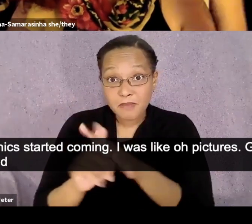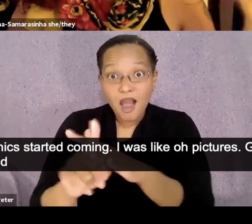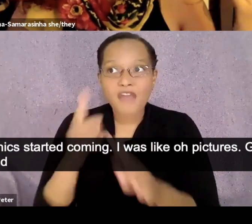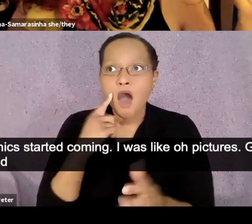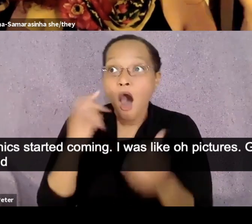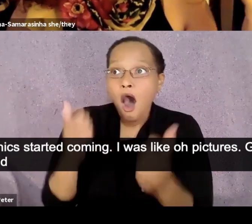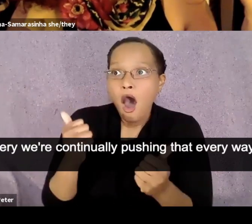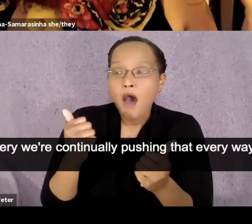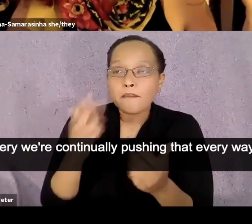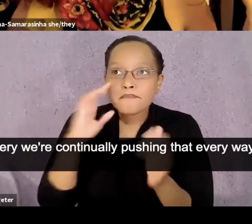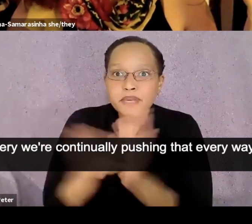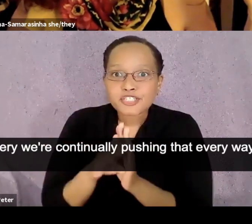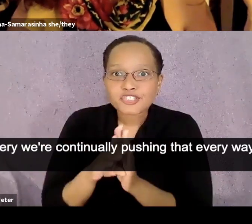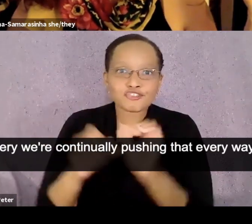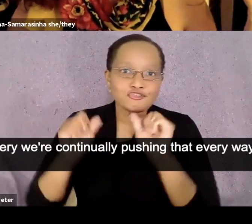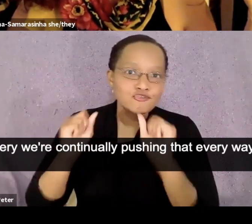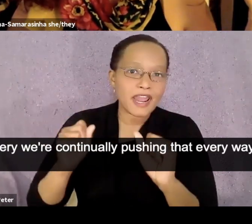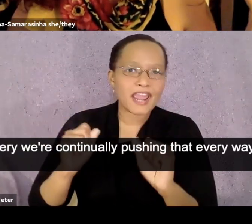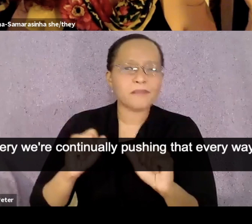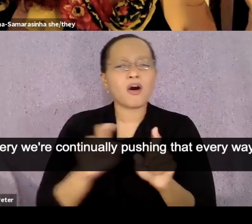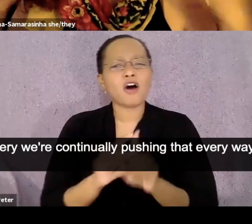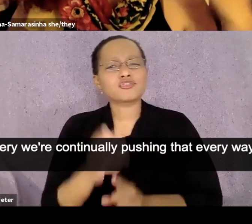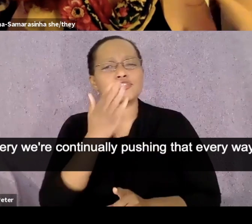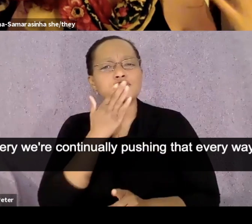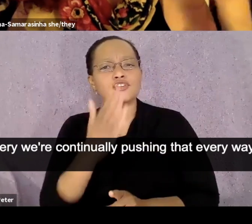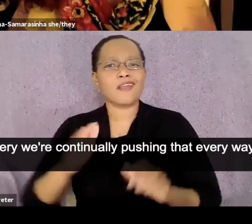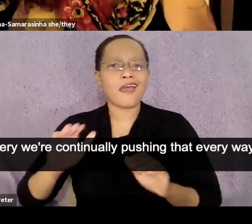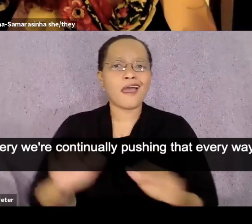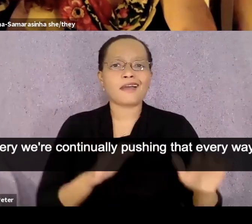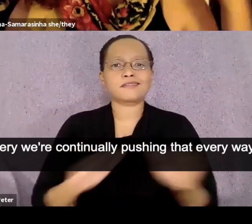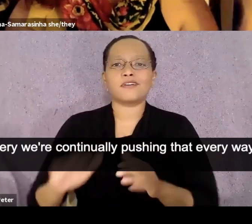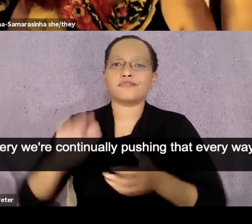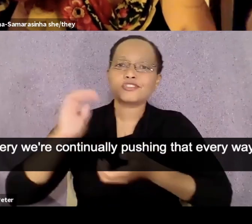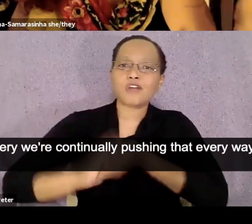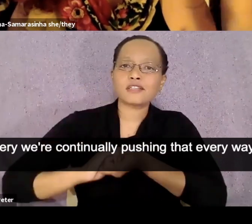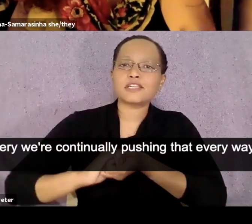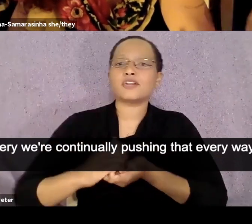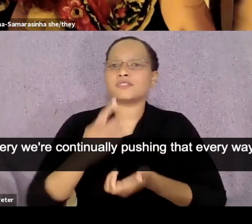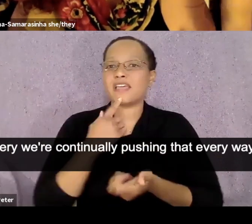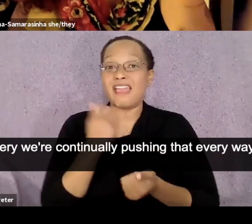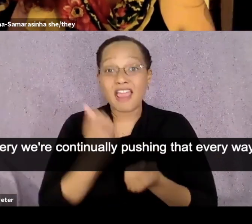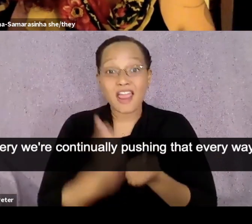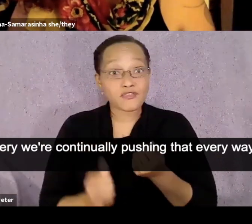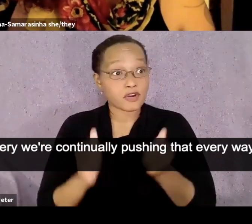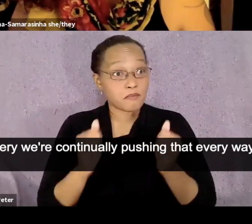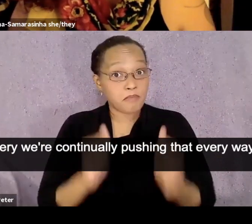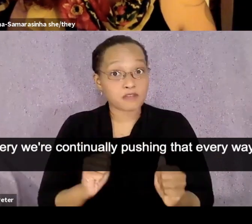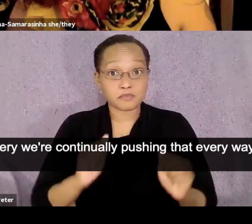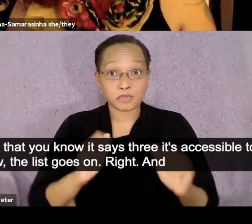yes, and let's make it so that we're continually pushing so that every way that we communicate and share